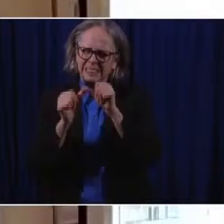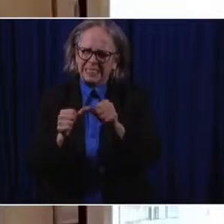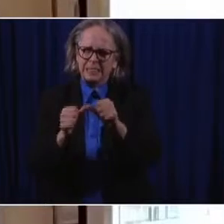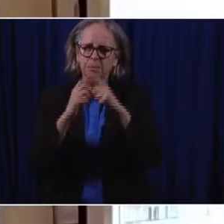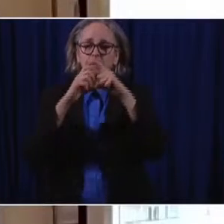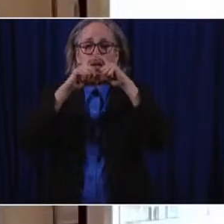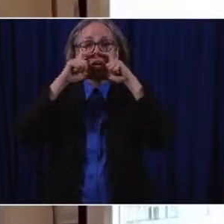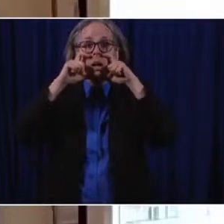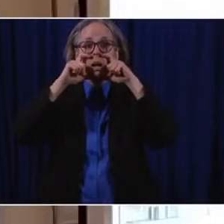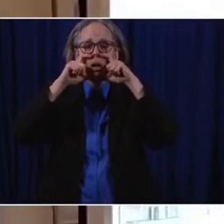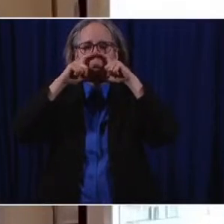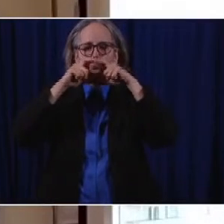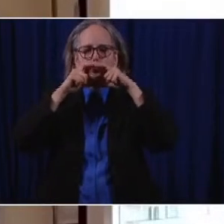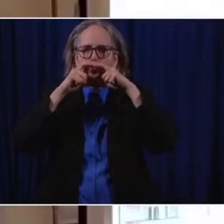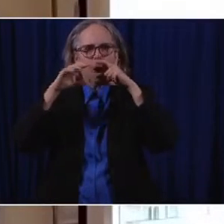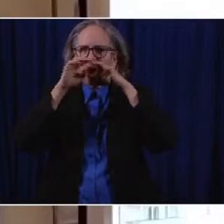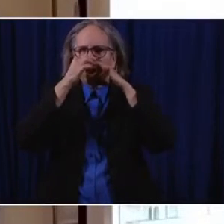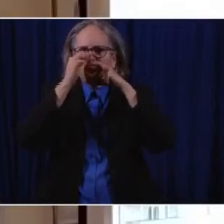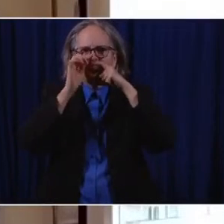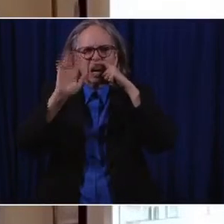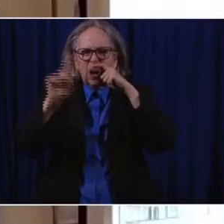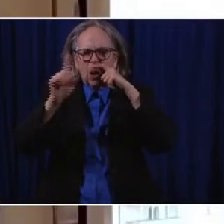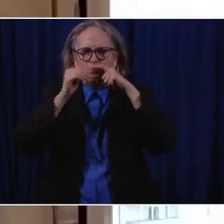looking forward to getting vaccinated.